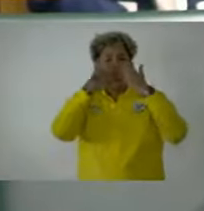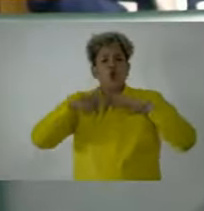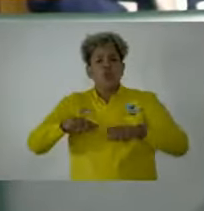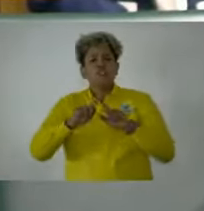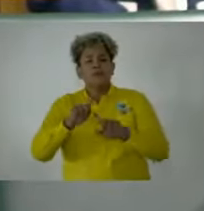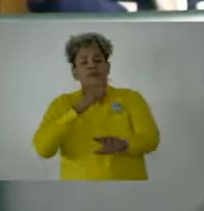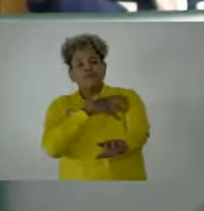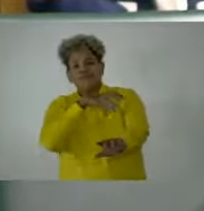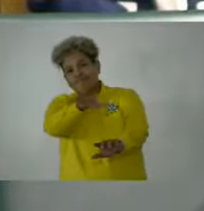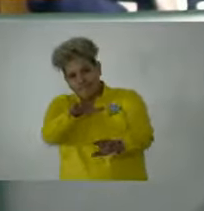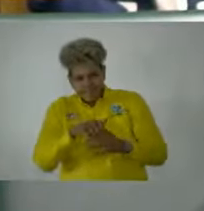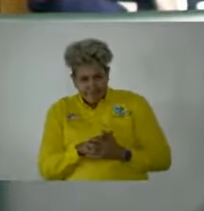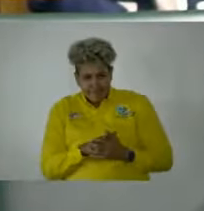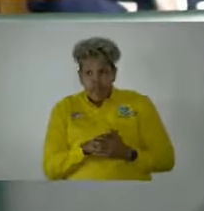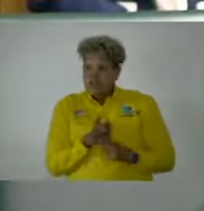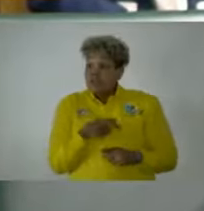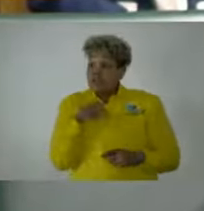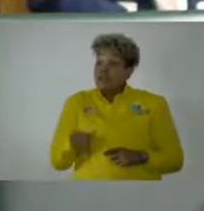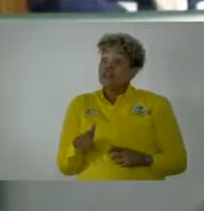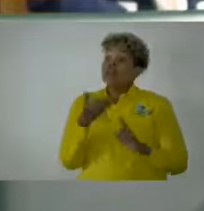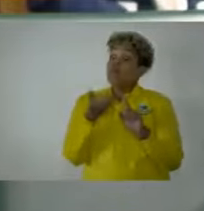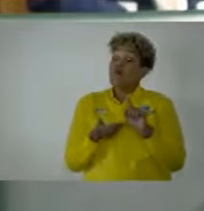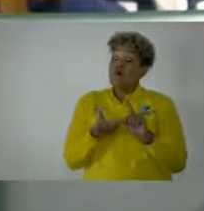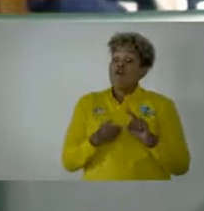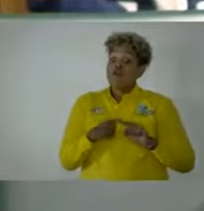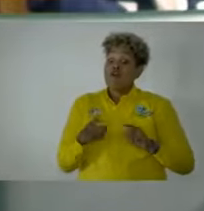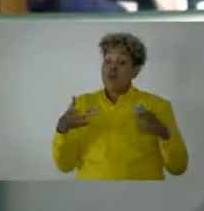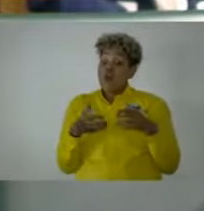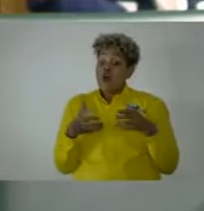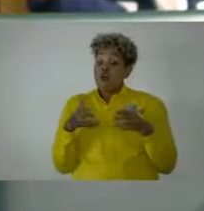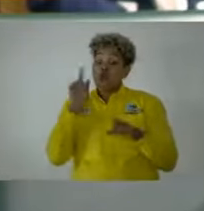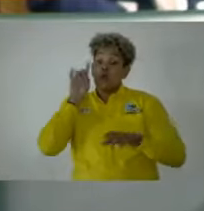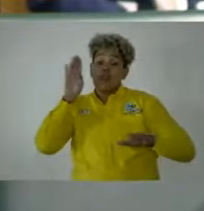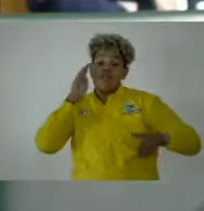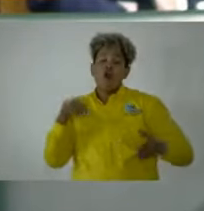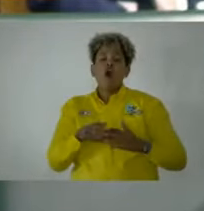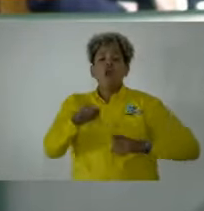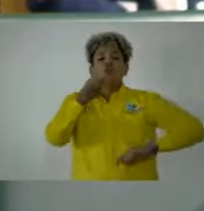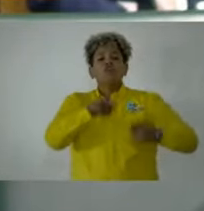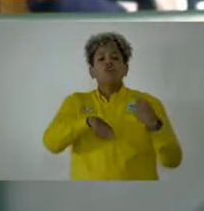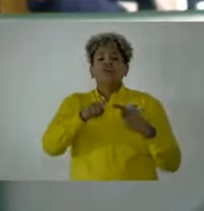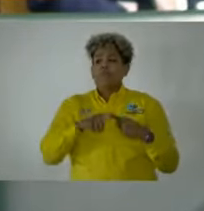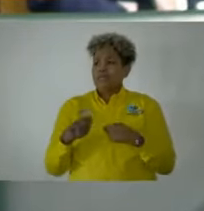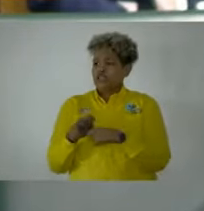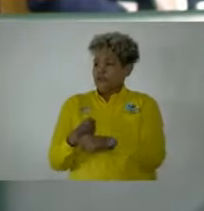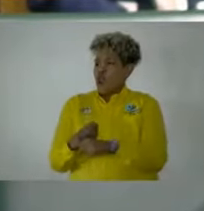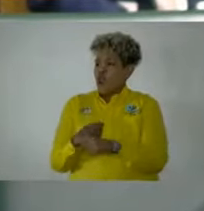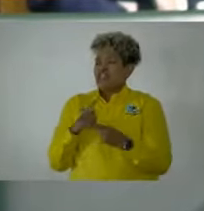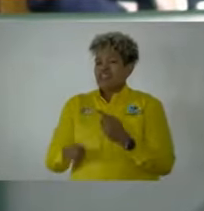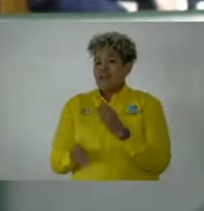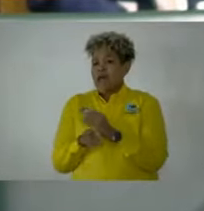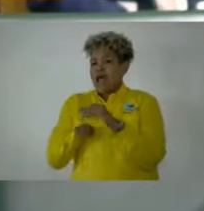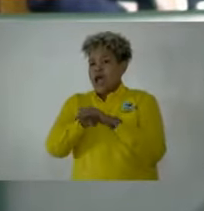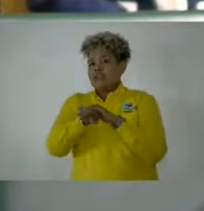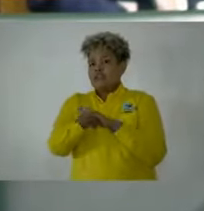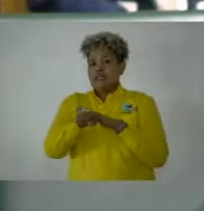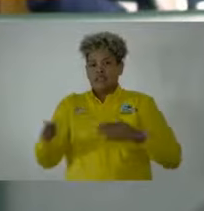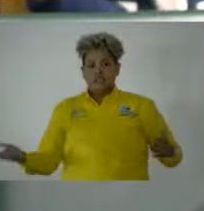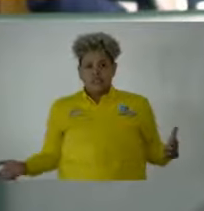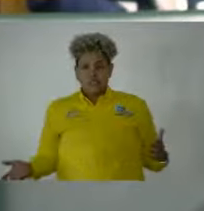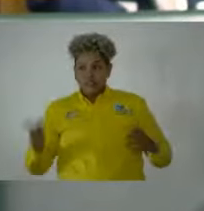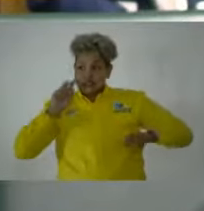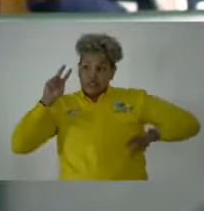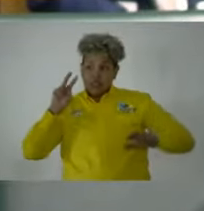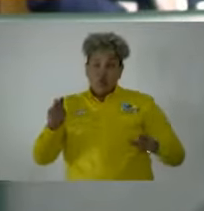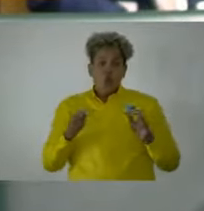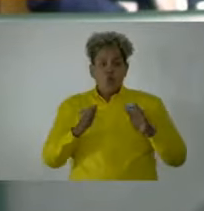and empowerment. This portfolio cluster will focus on transformation, productivity, and access by